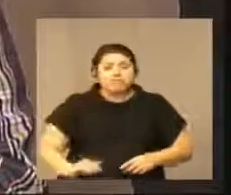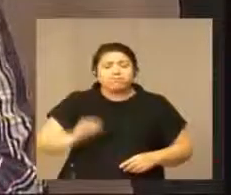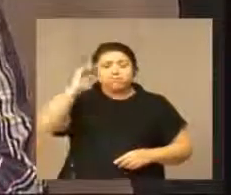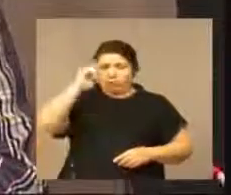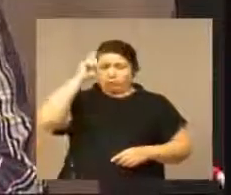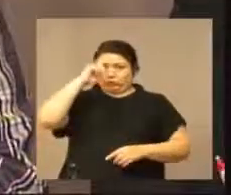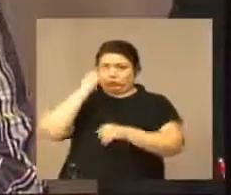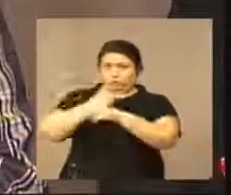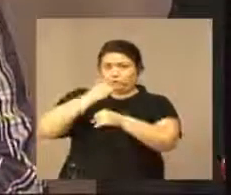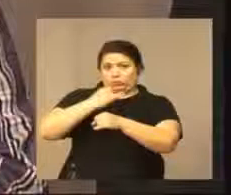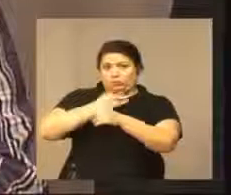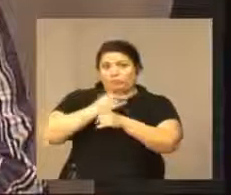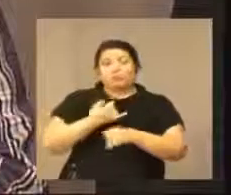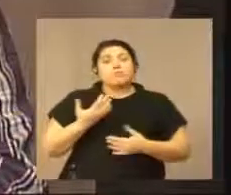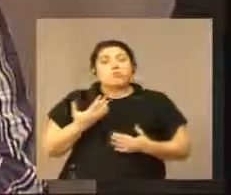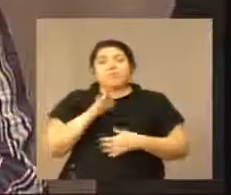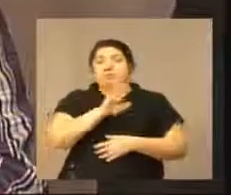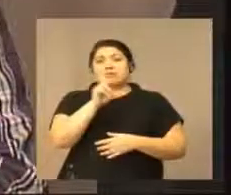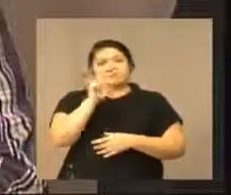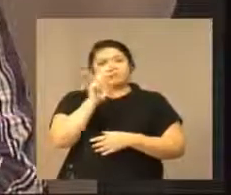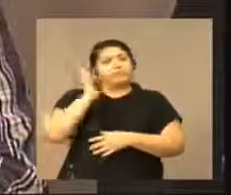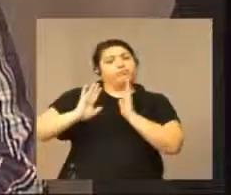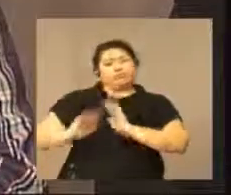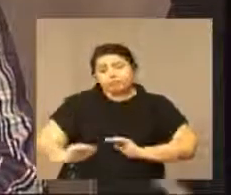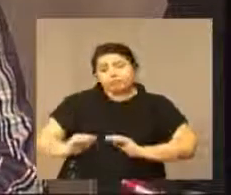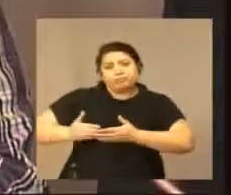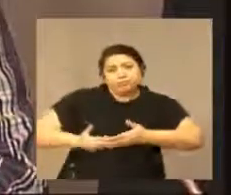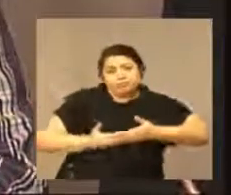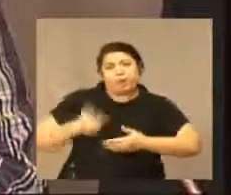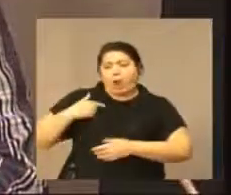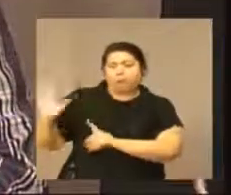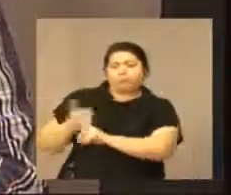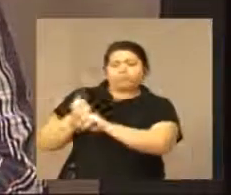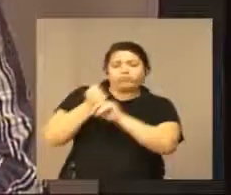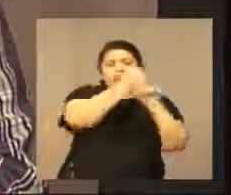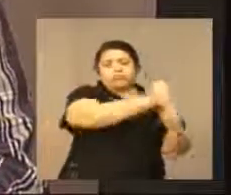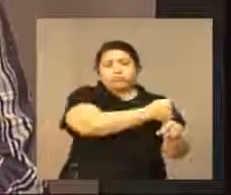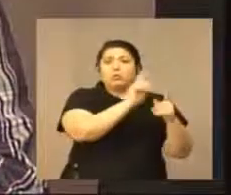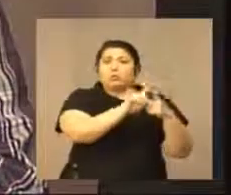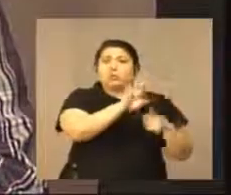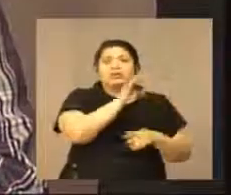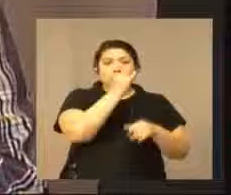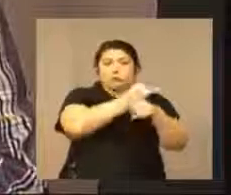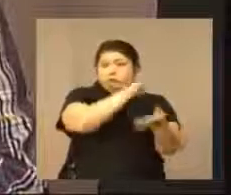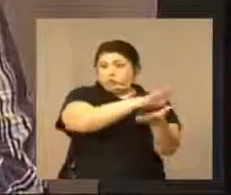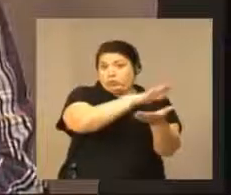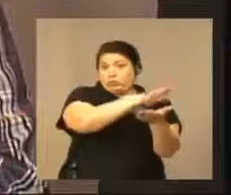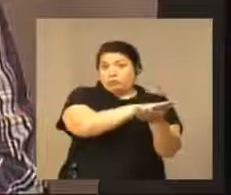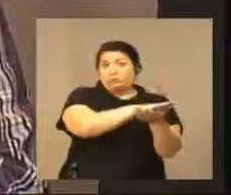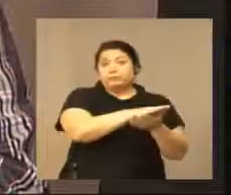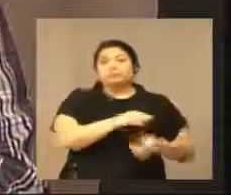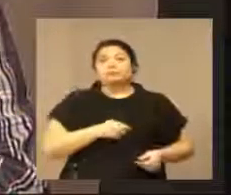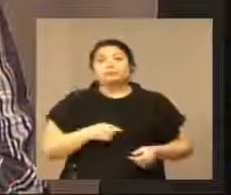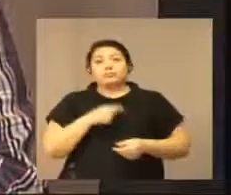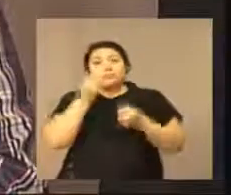were forcibly removed from their families as children and lived in residential schools.